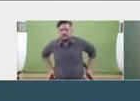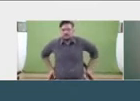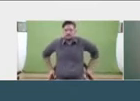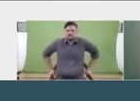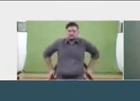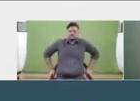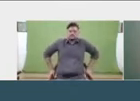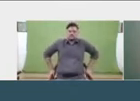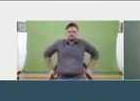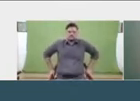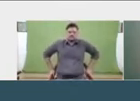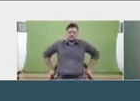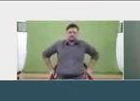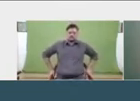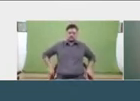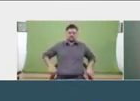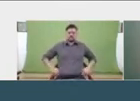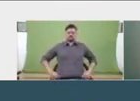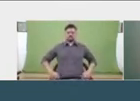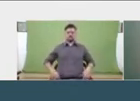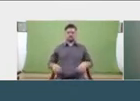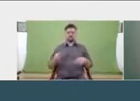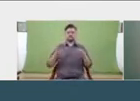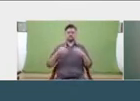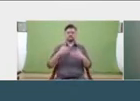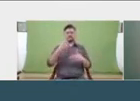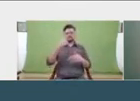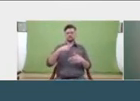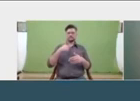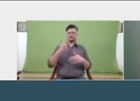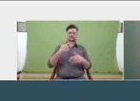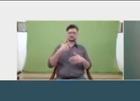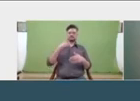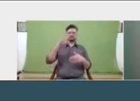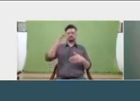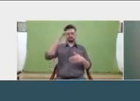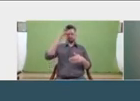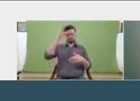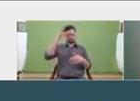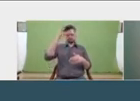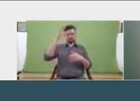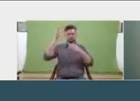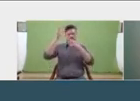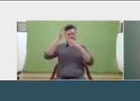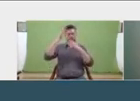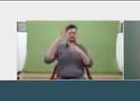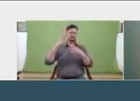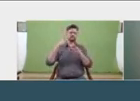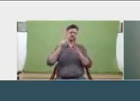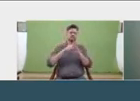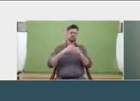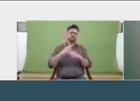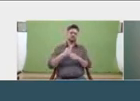policy maker and activist but this is an academic talk okay because i believe that deaf empowerment